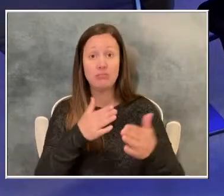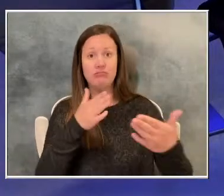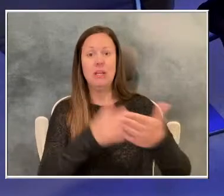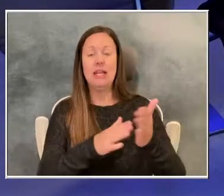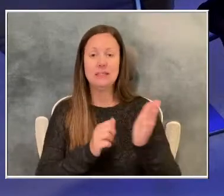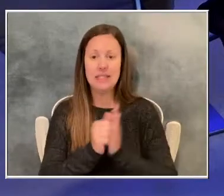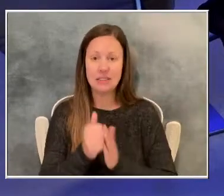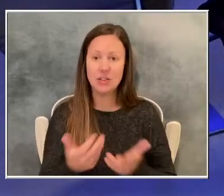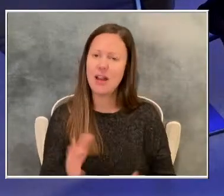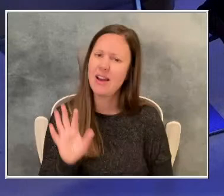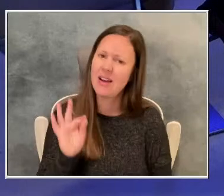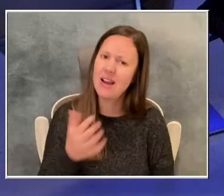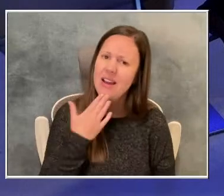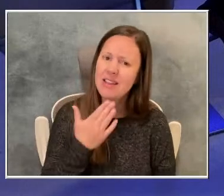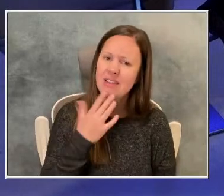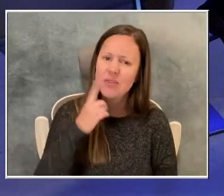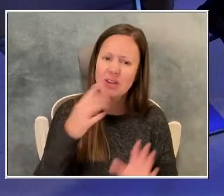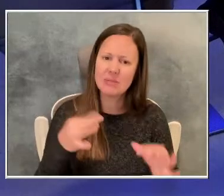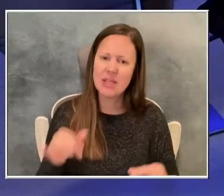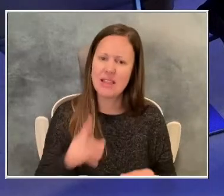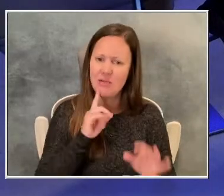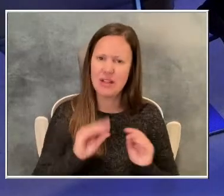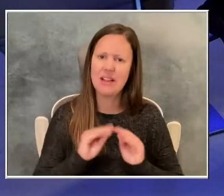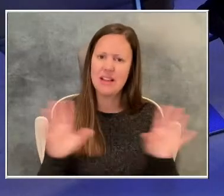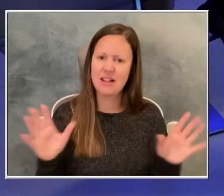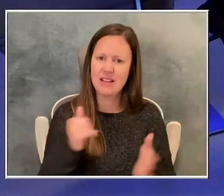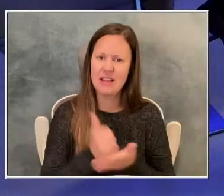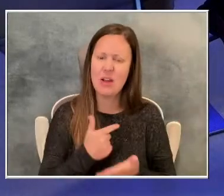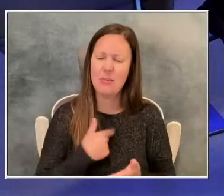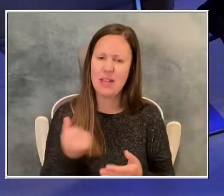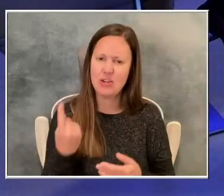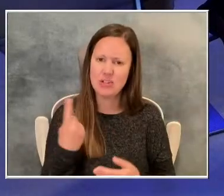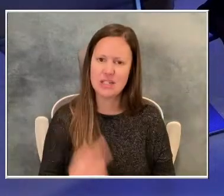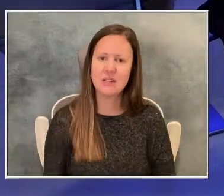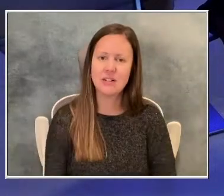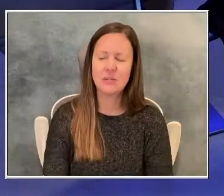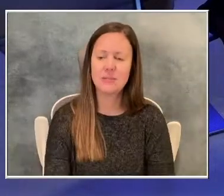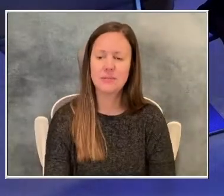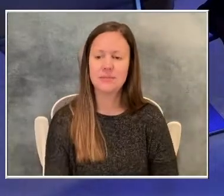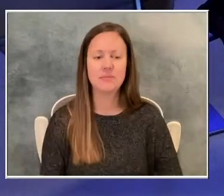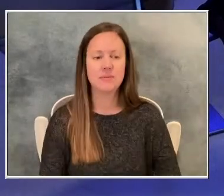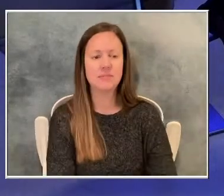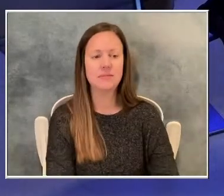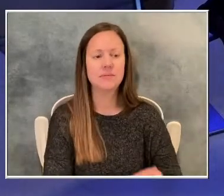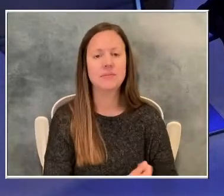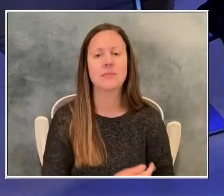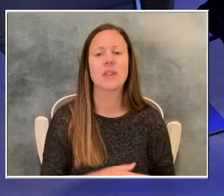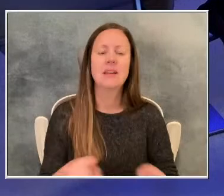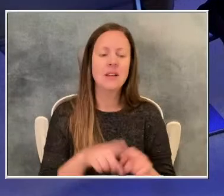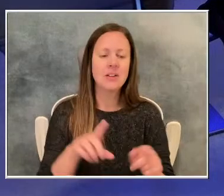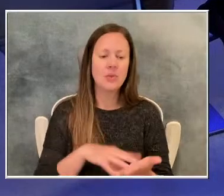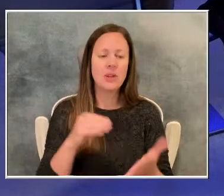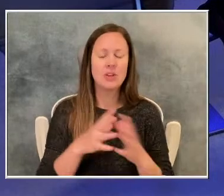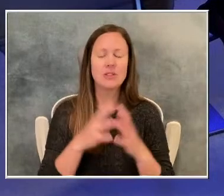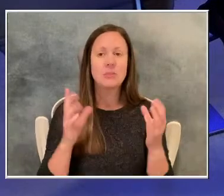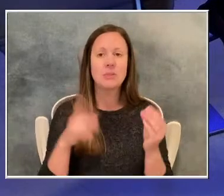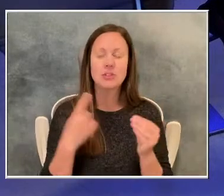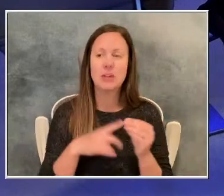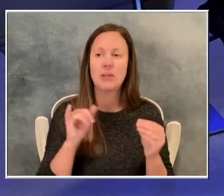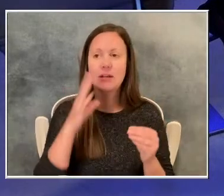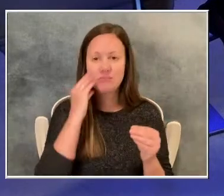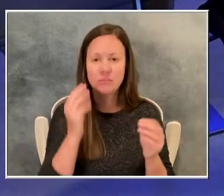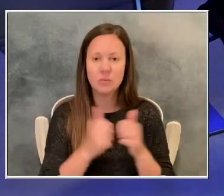for explaining that really well. Sure. That really made me understand it. And we learned so much about the journey of cancer. Some people are just waiting to get over the finish